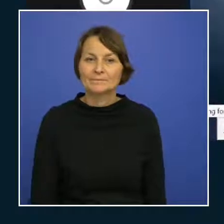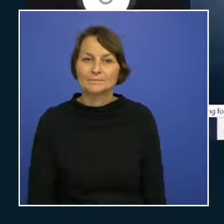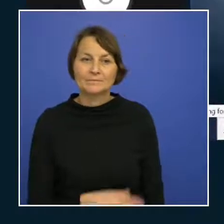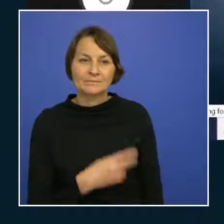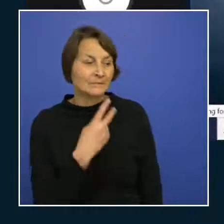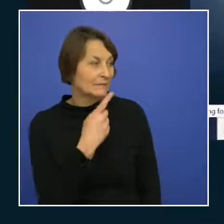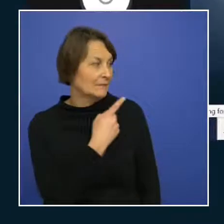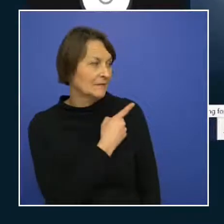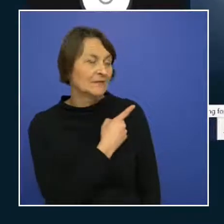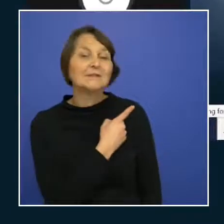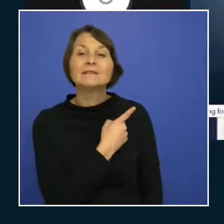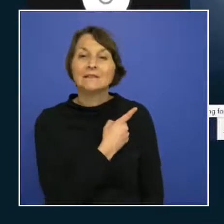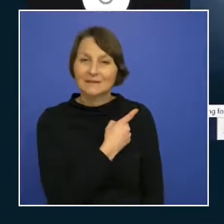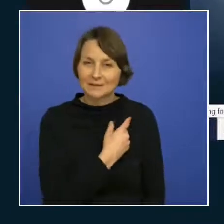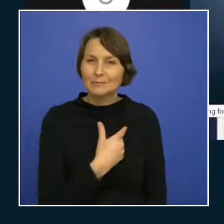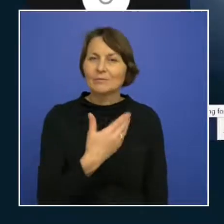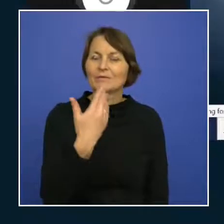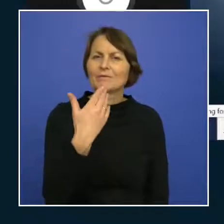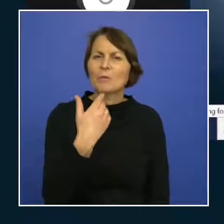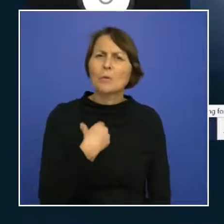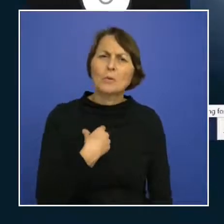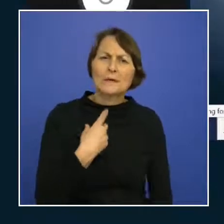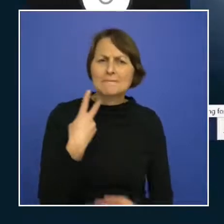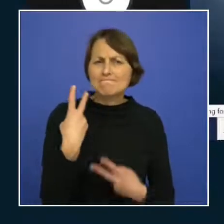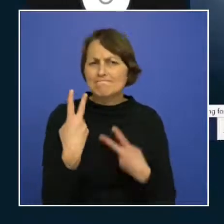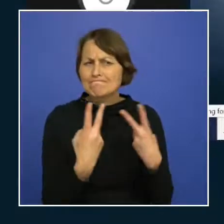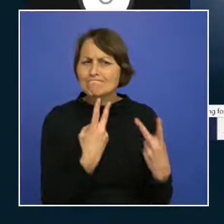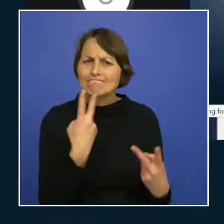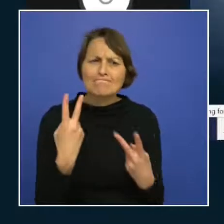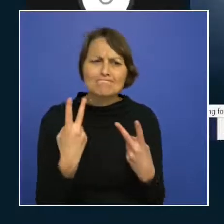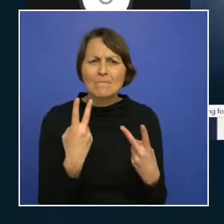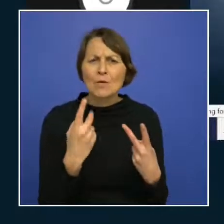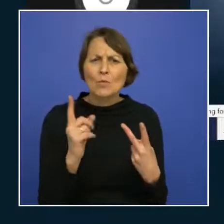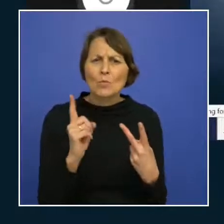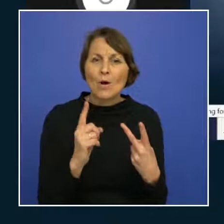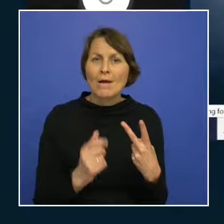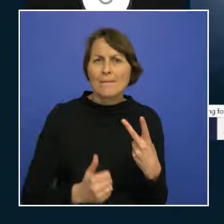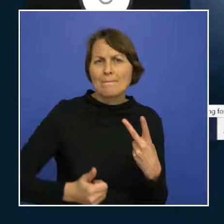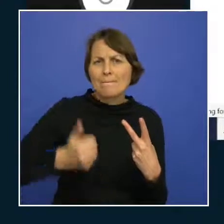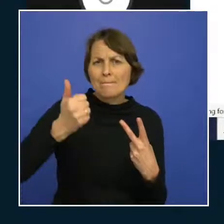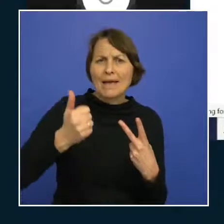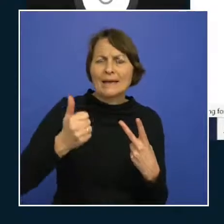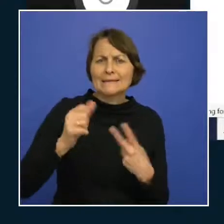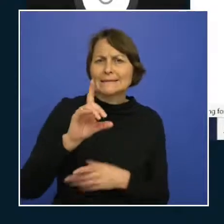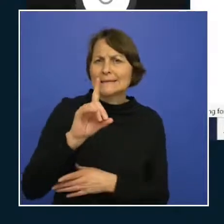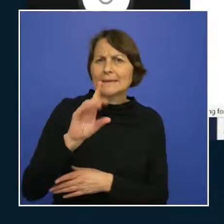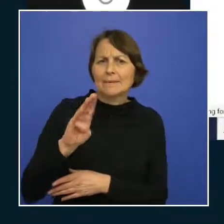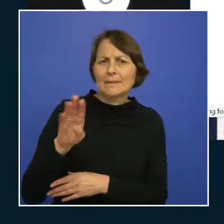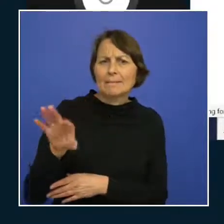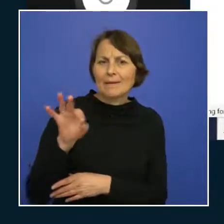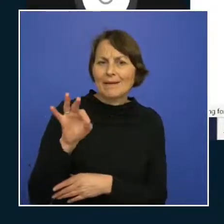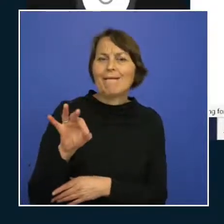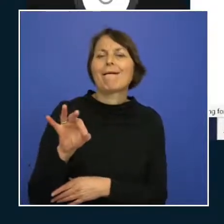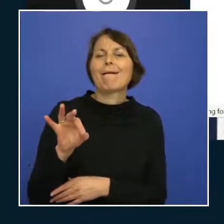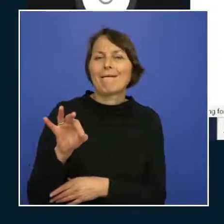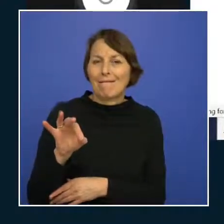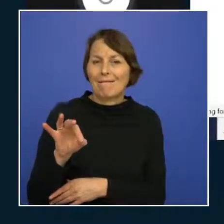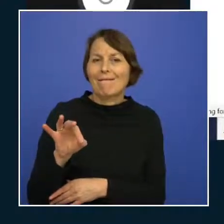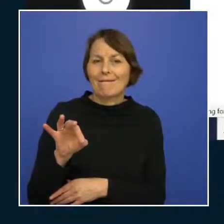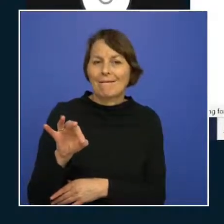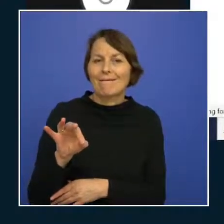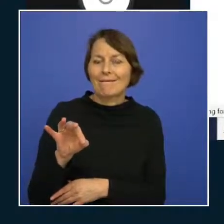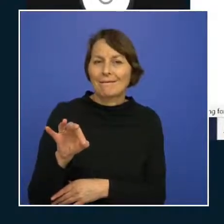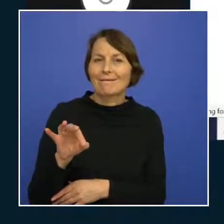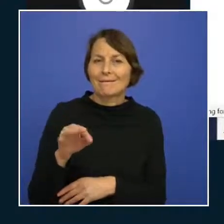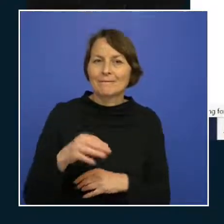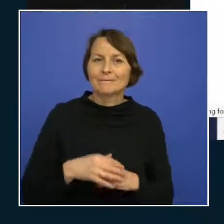MVP. So when we were exploring about, which region should we choose to be the best for us, I just told Kathy that, hey, you know what? There's this tool out there